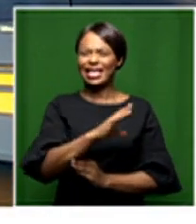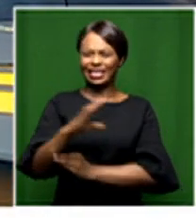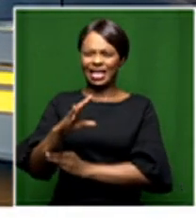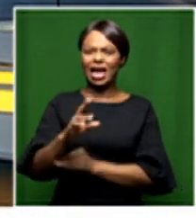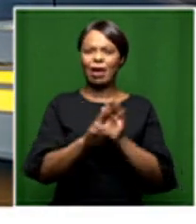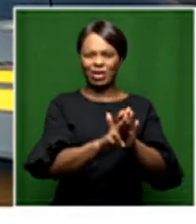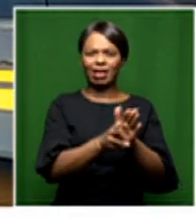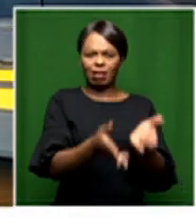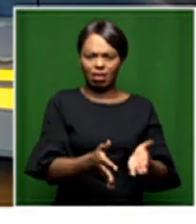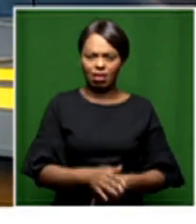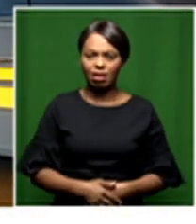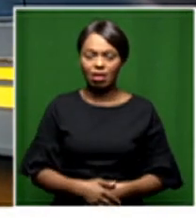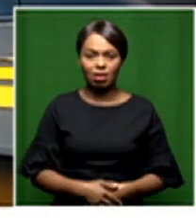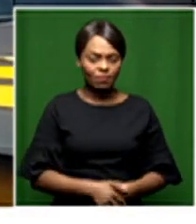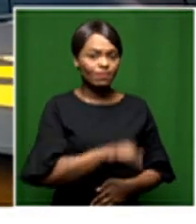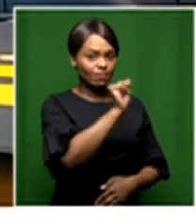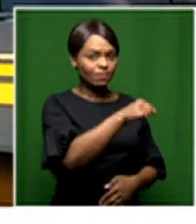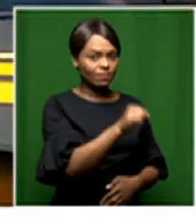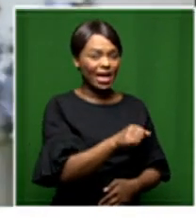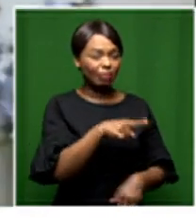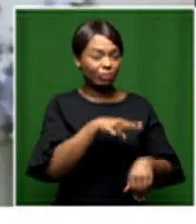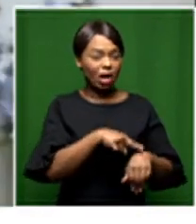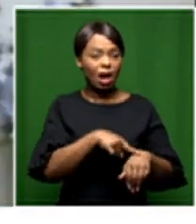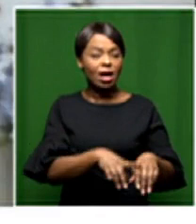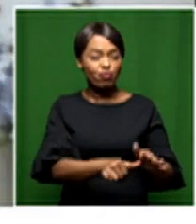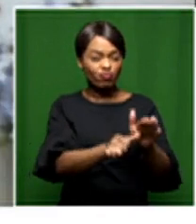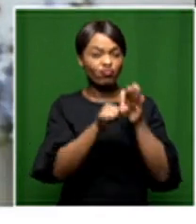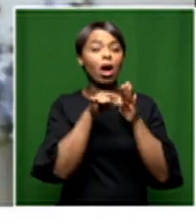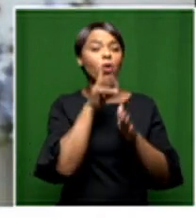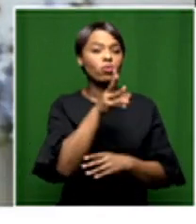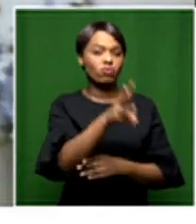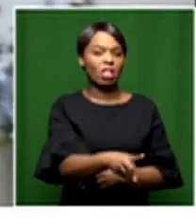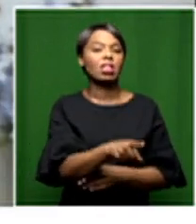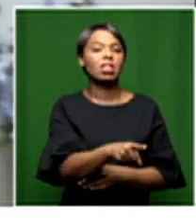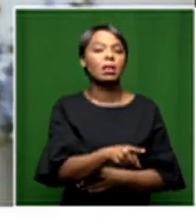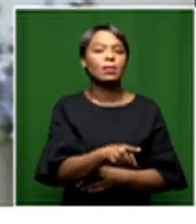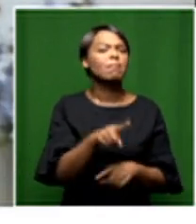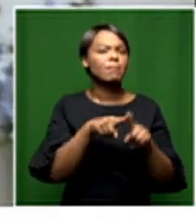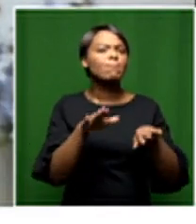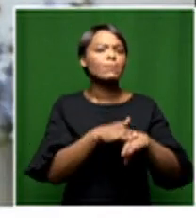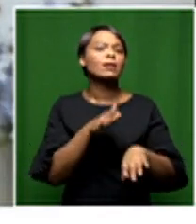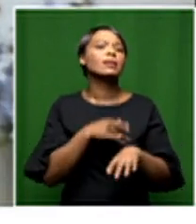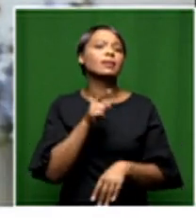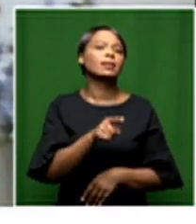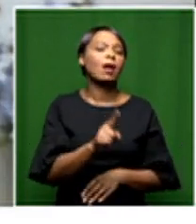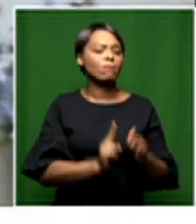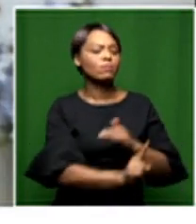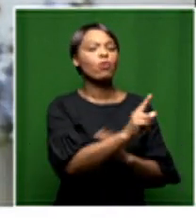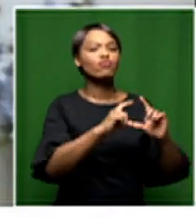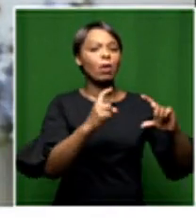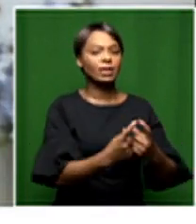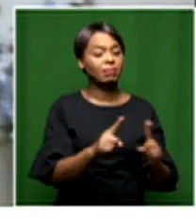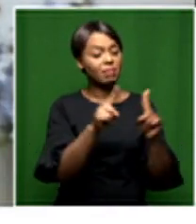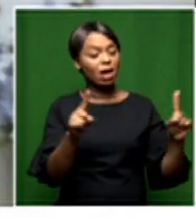Yes, indeed. That is going to be such a crucial moment. And it's being led to very late in the process, which probably indicates the Zondo